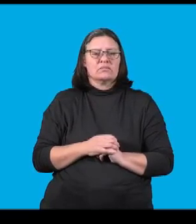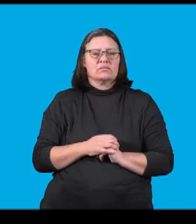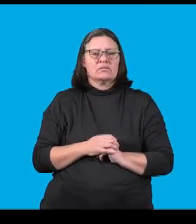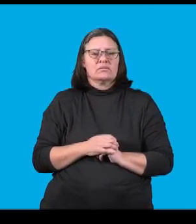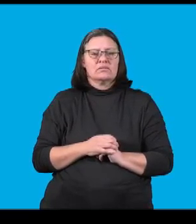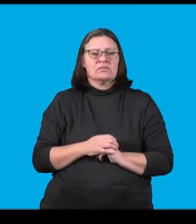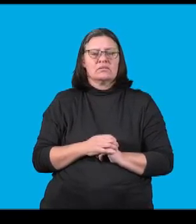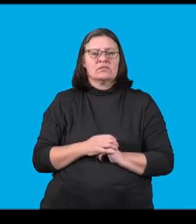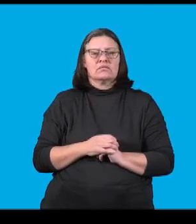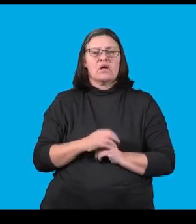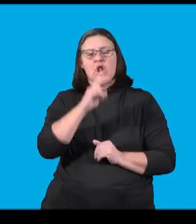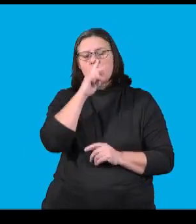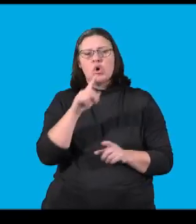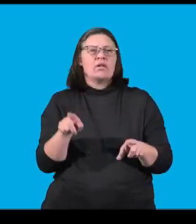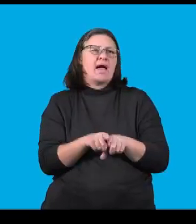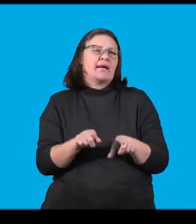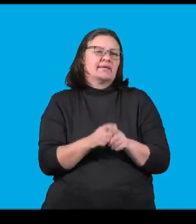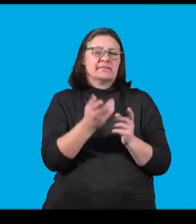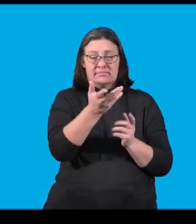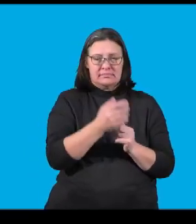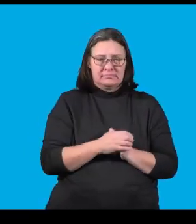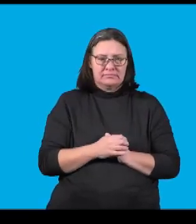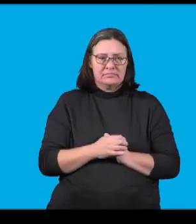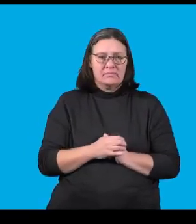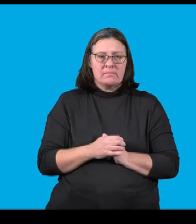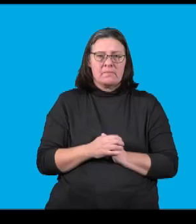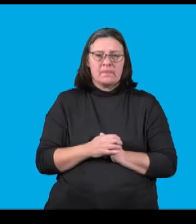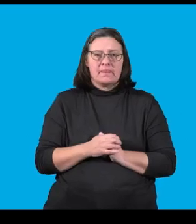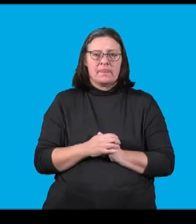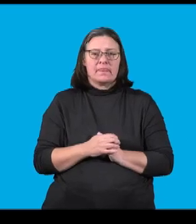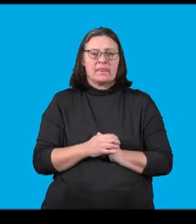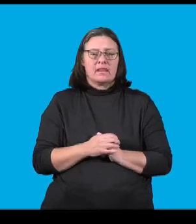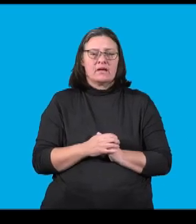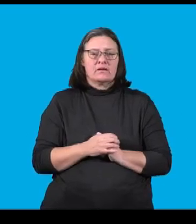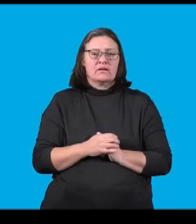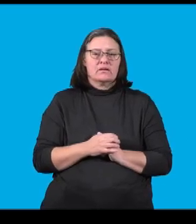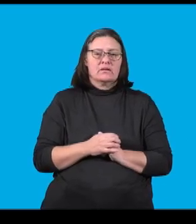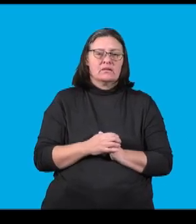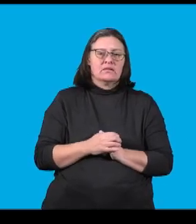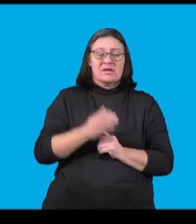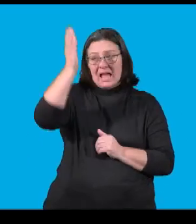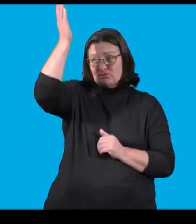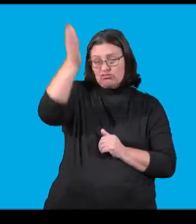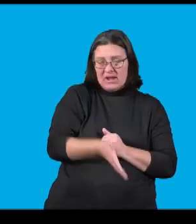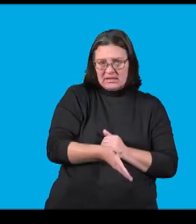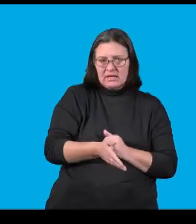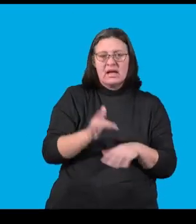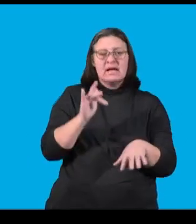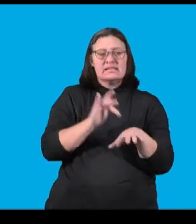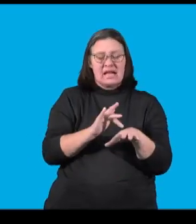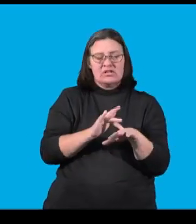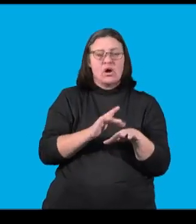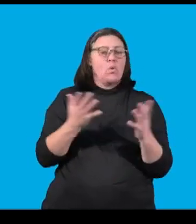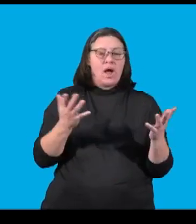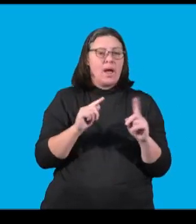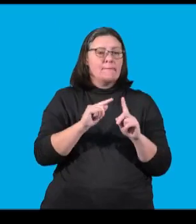Not really. Okay, so it's going to look something like this. Okay, so you've got a tangent, which is supposed to be a straight line, touching